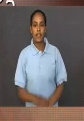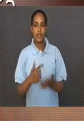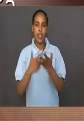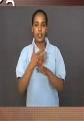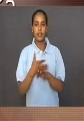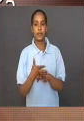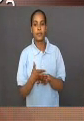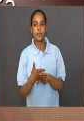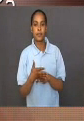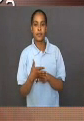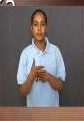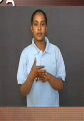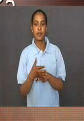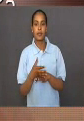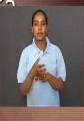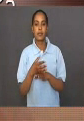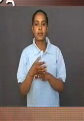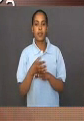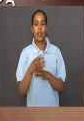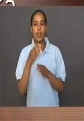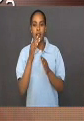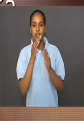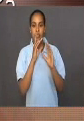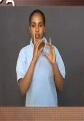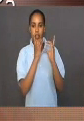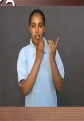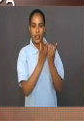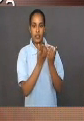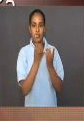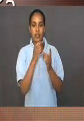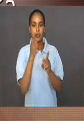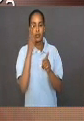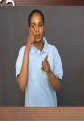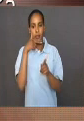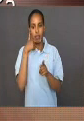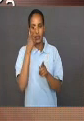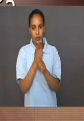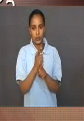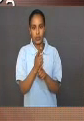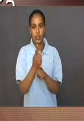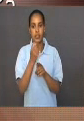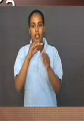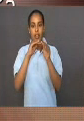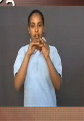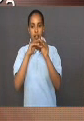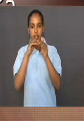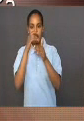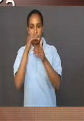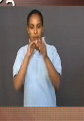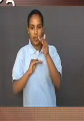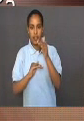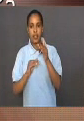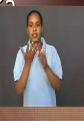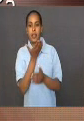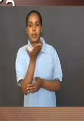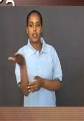Then, count the atoms to make sure the remaining